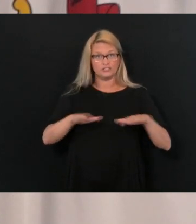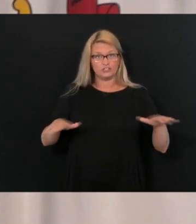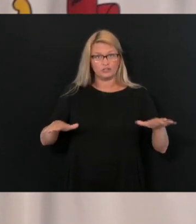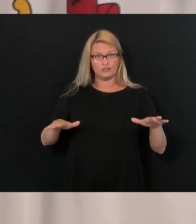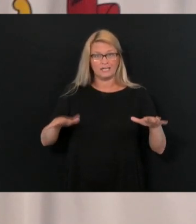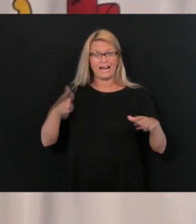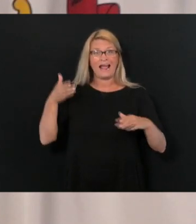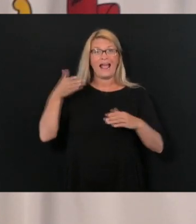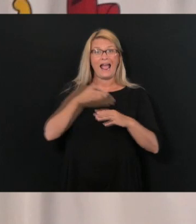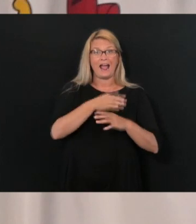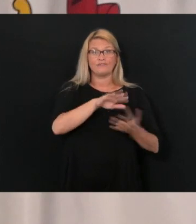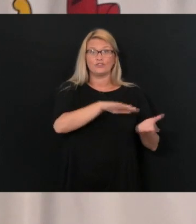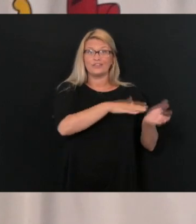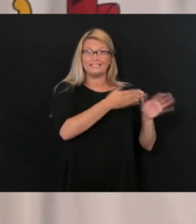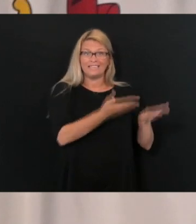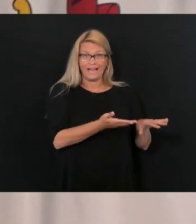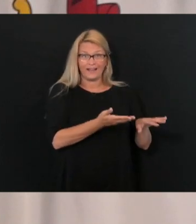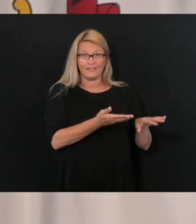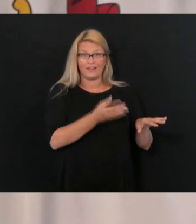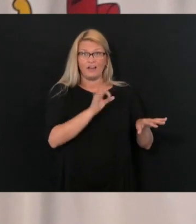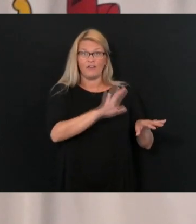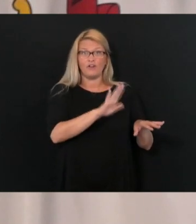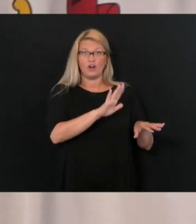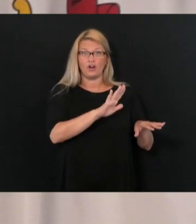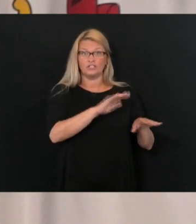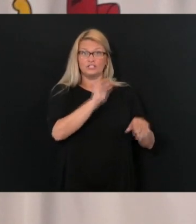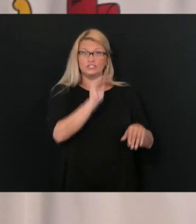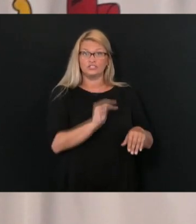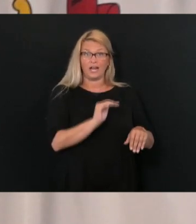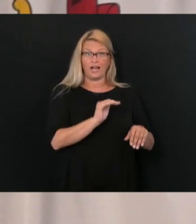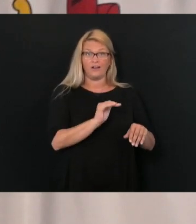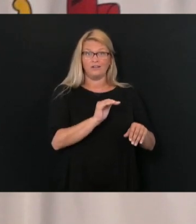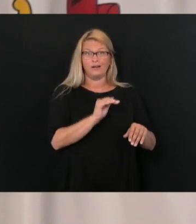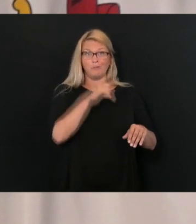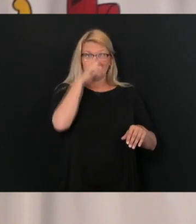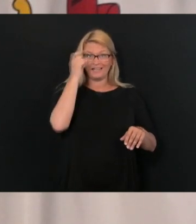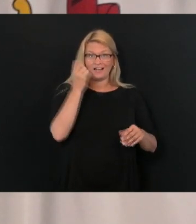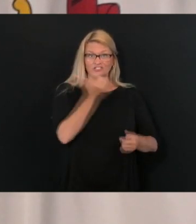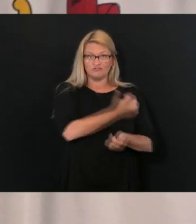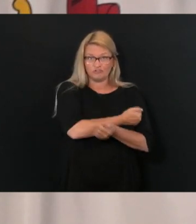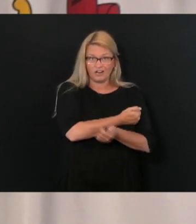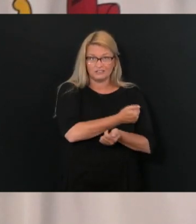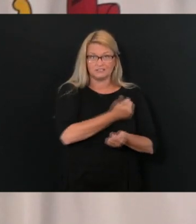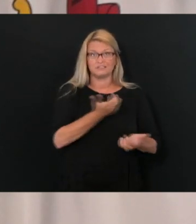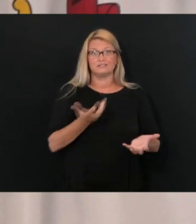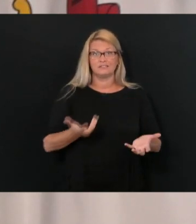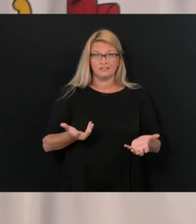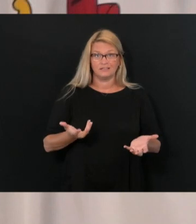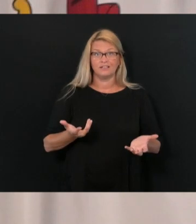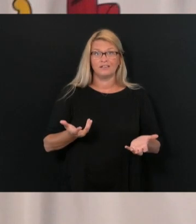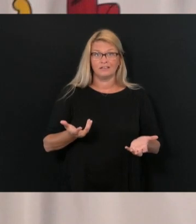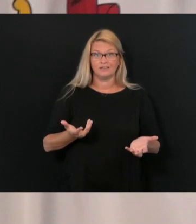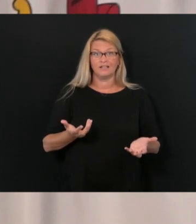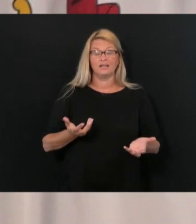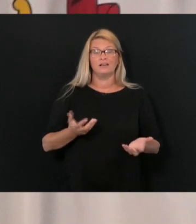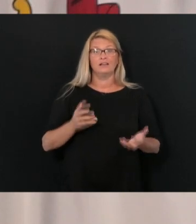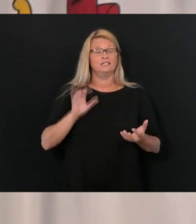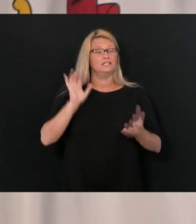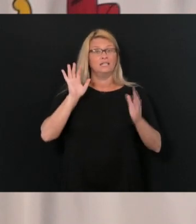tragic death of her own child to a drug situation. It is